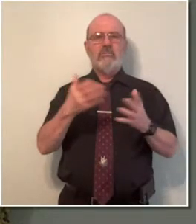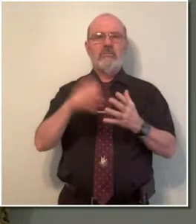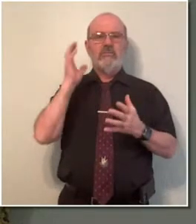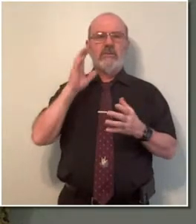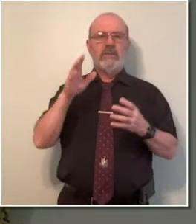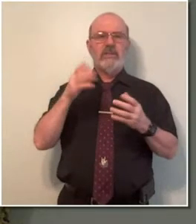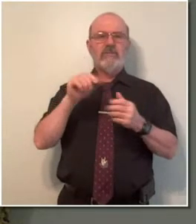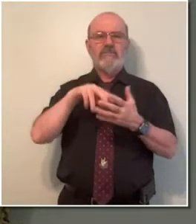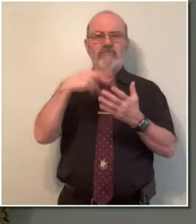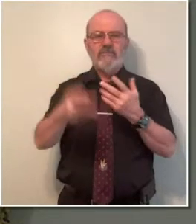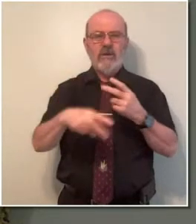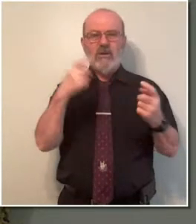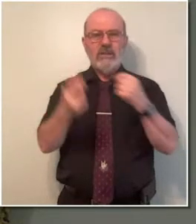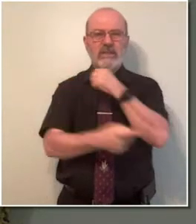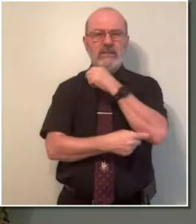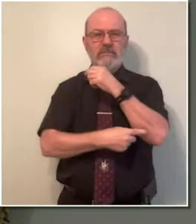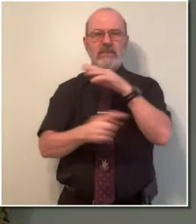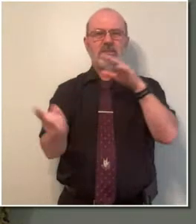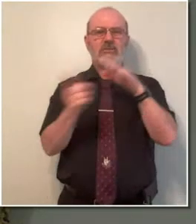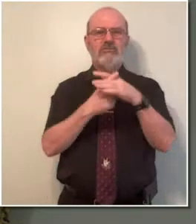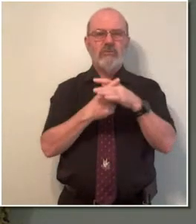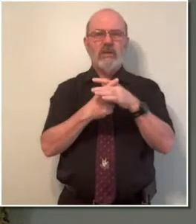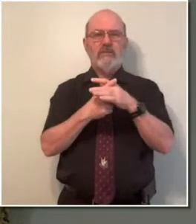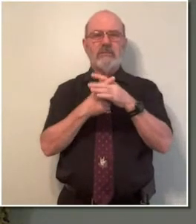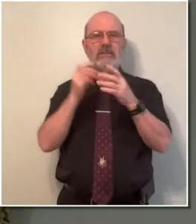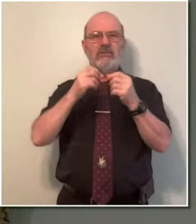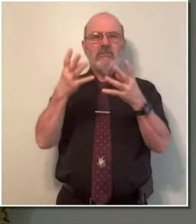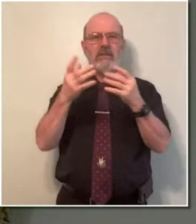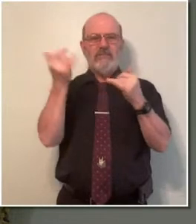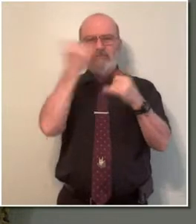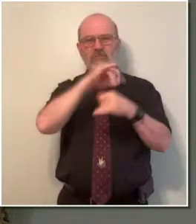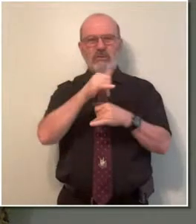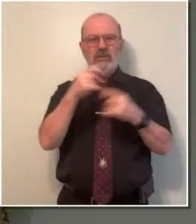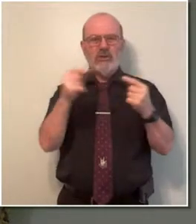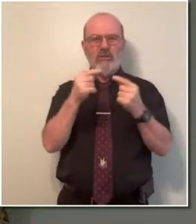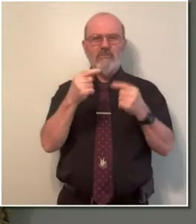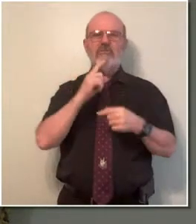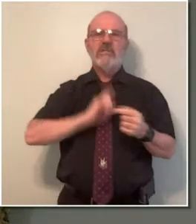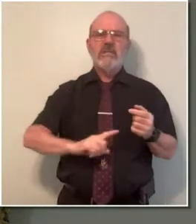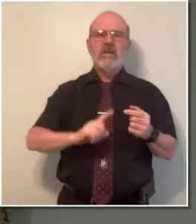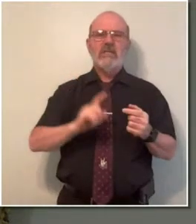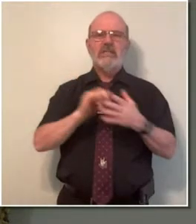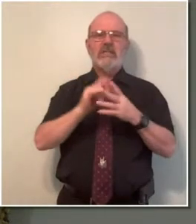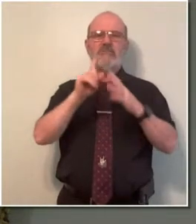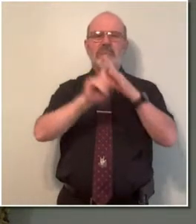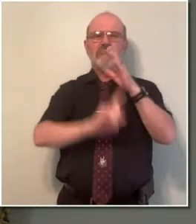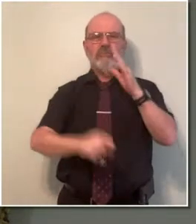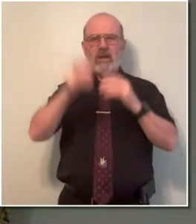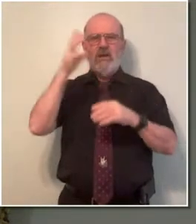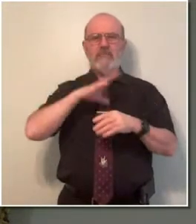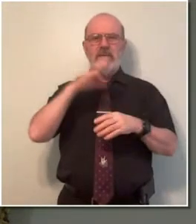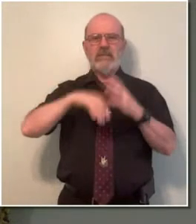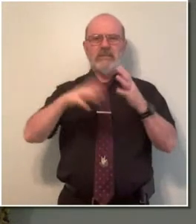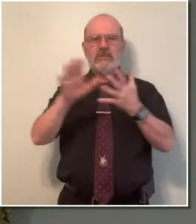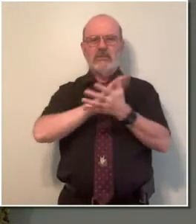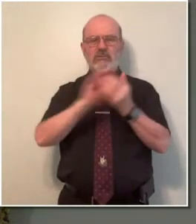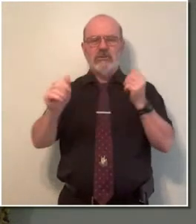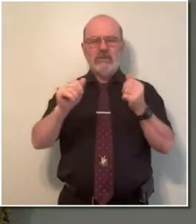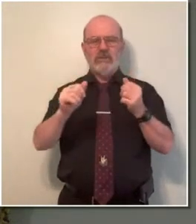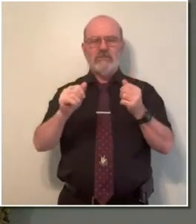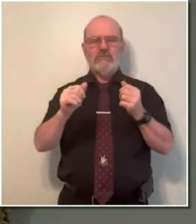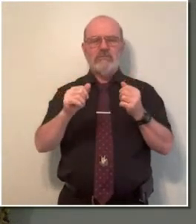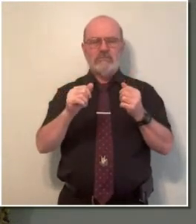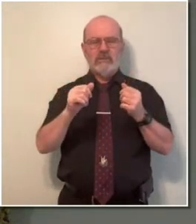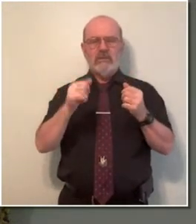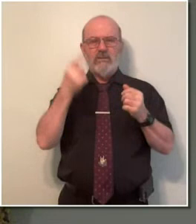into temptation and a snare, and into many foolish and hurtful lusts, which drown men in destruction and perdition. For the